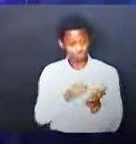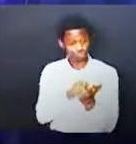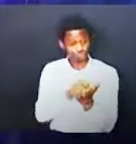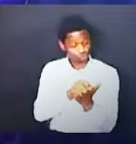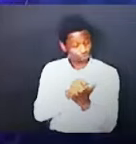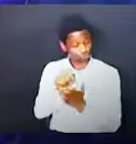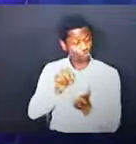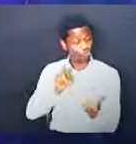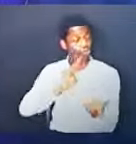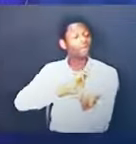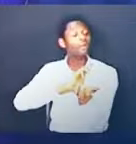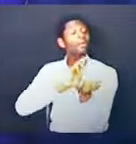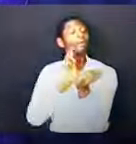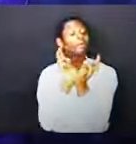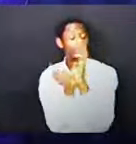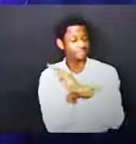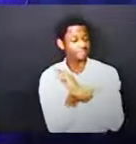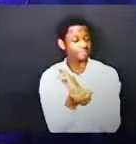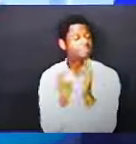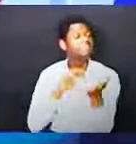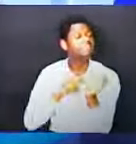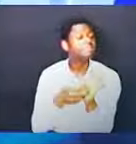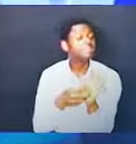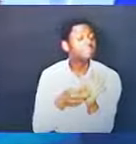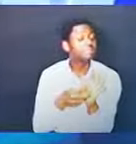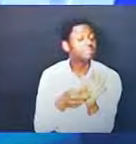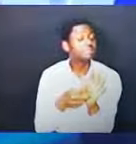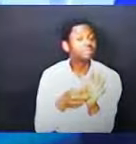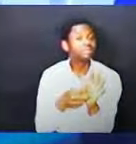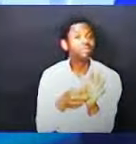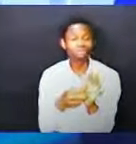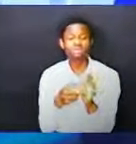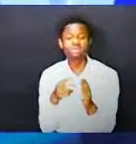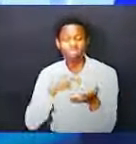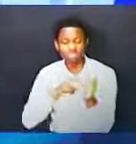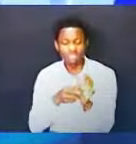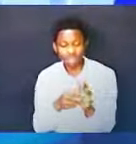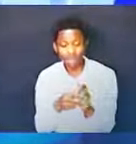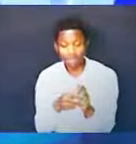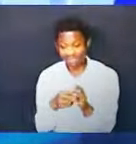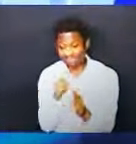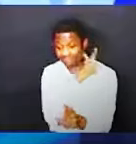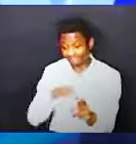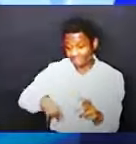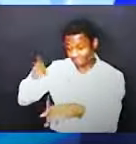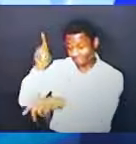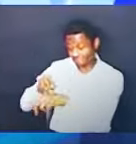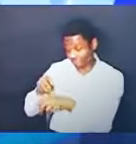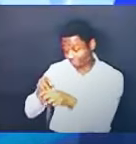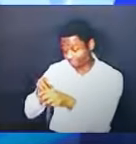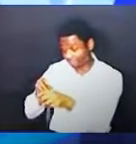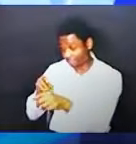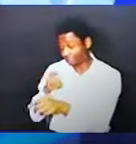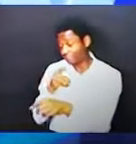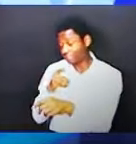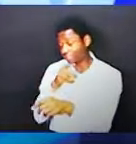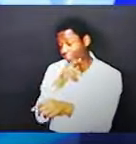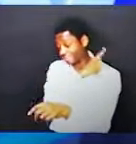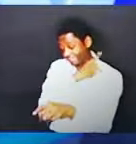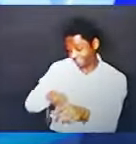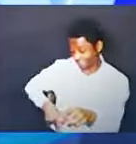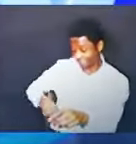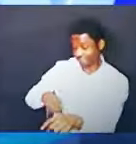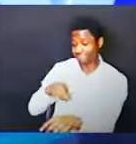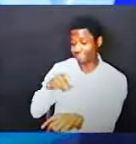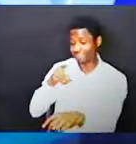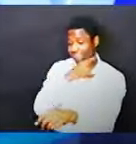living in genuine repentance is like living out the prayer of King David. Now, me fam de say wo bo abrabo e fata dwen sakira na